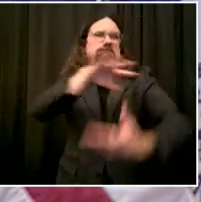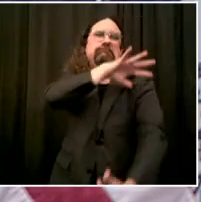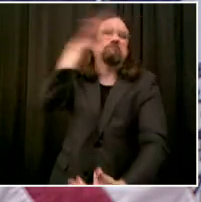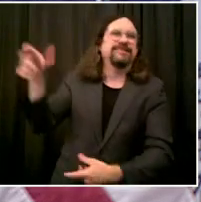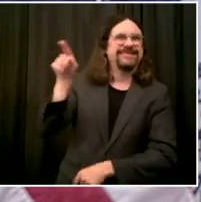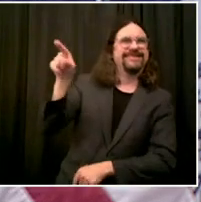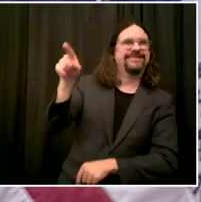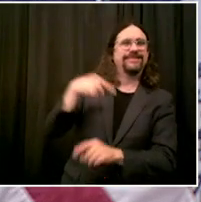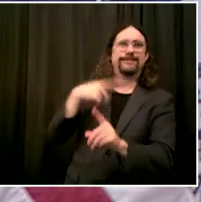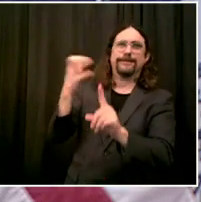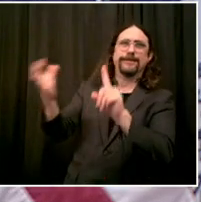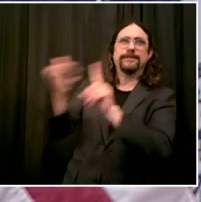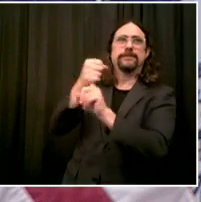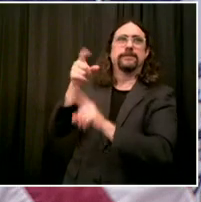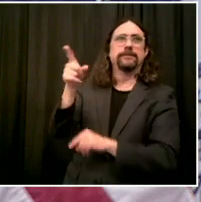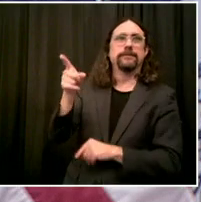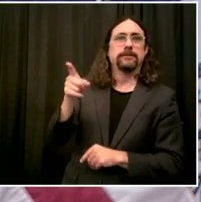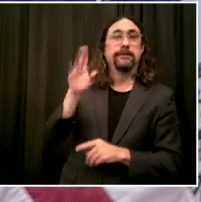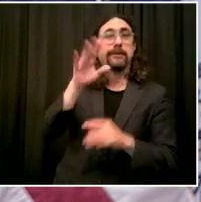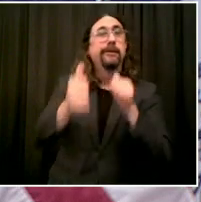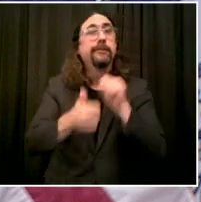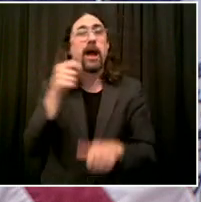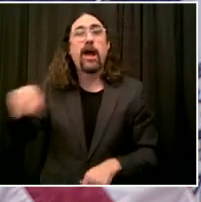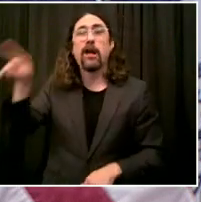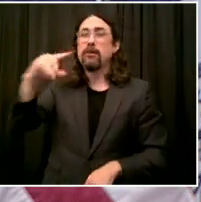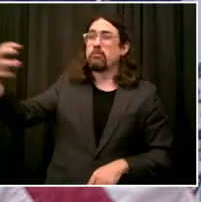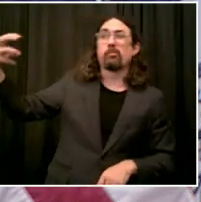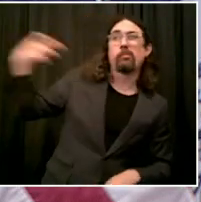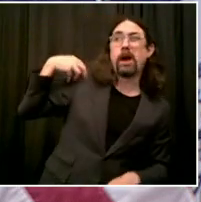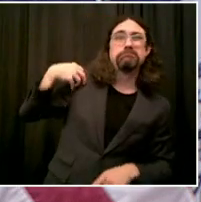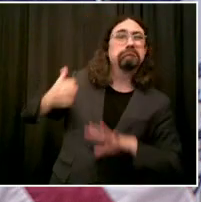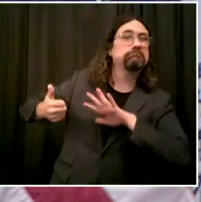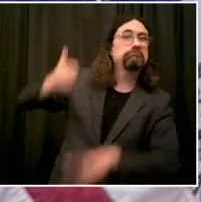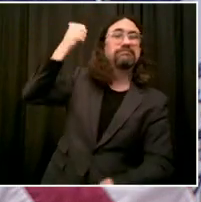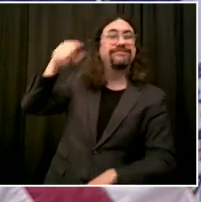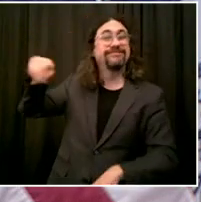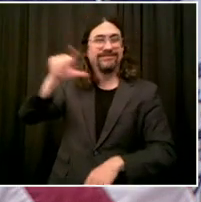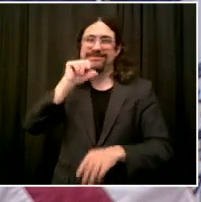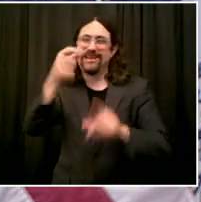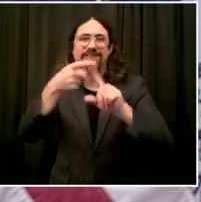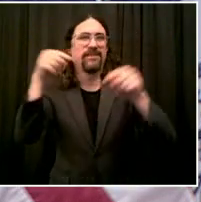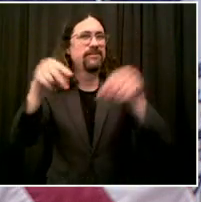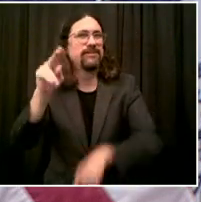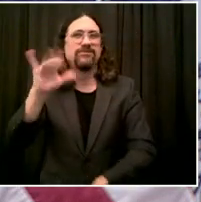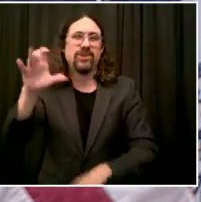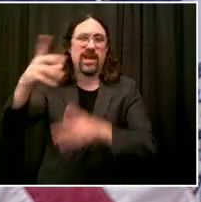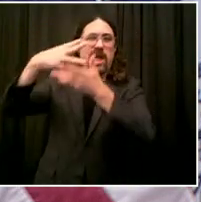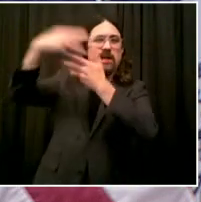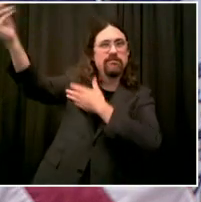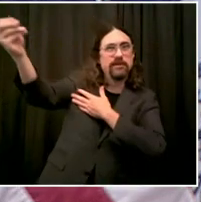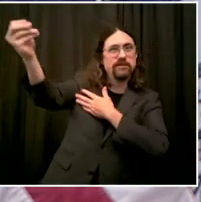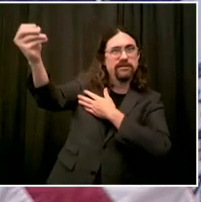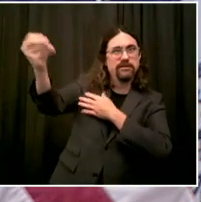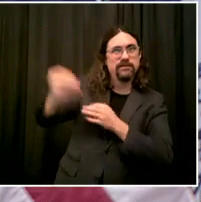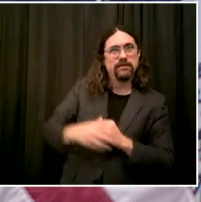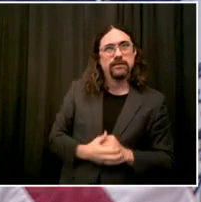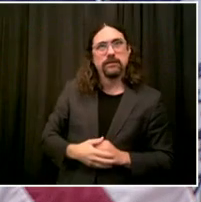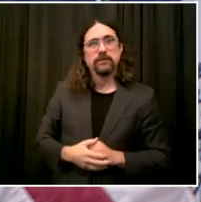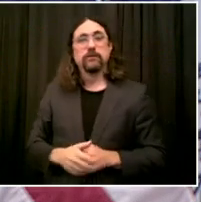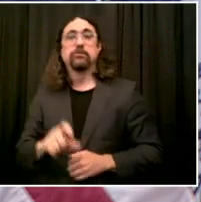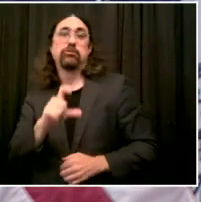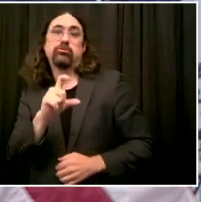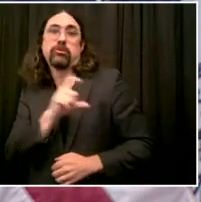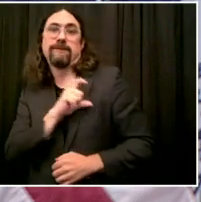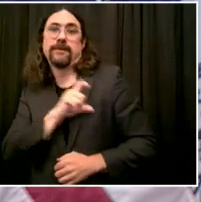which does a lot of very similar work, focusing on the supply of illegal contraband coming into New York